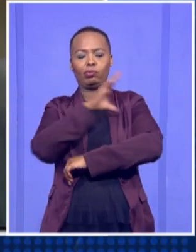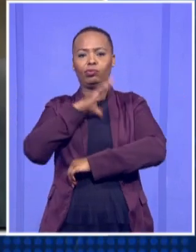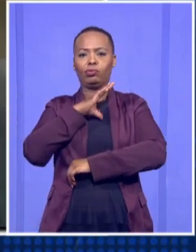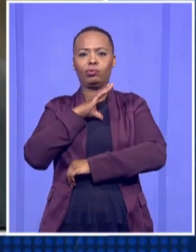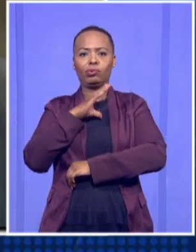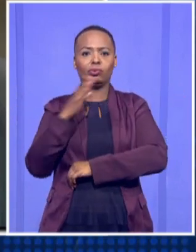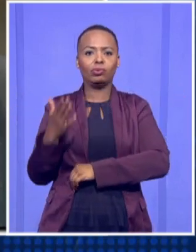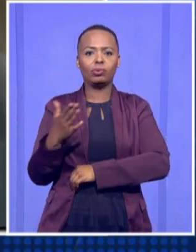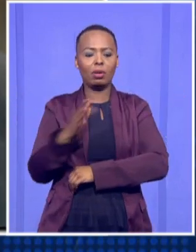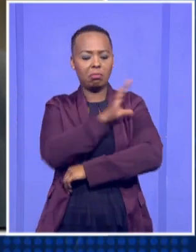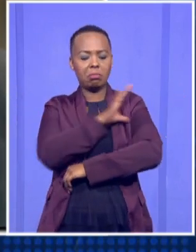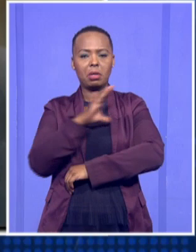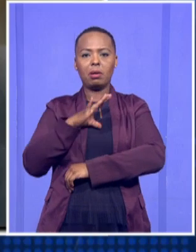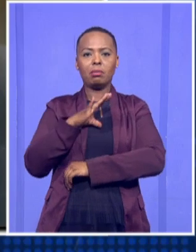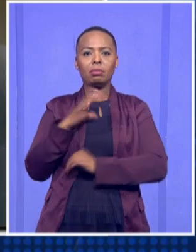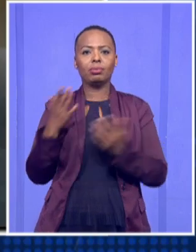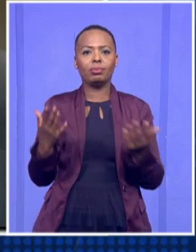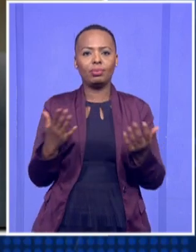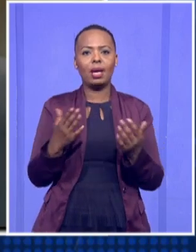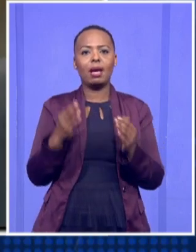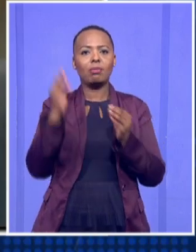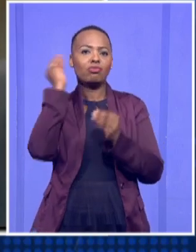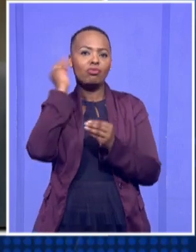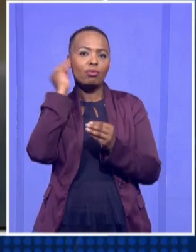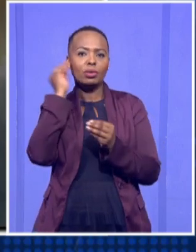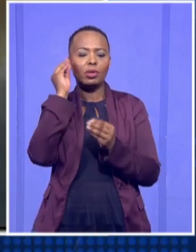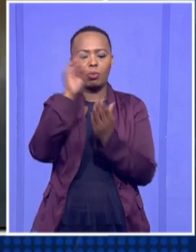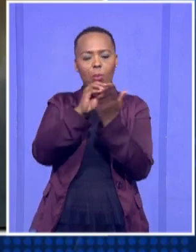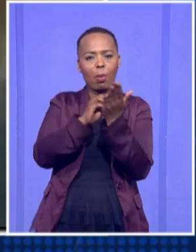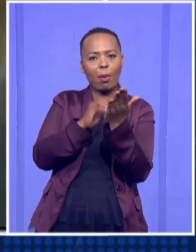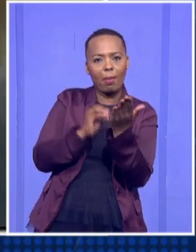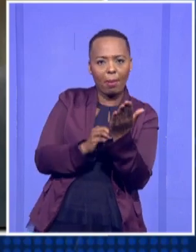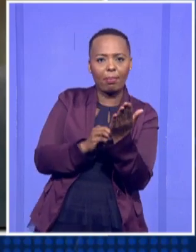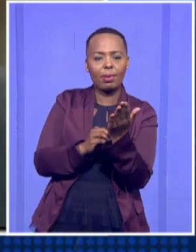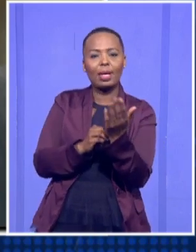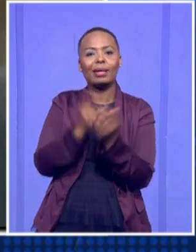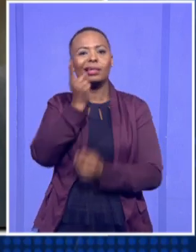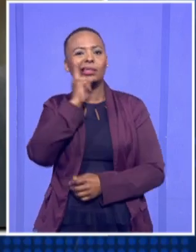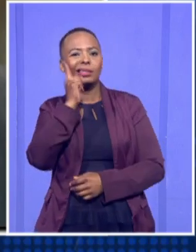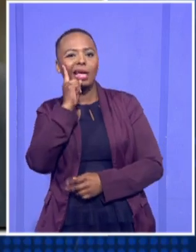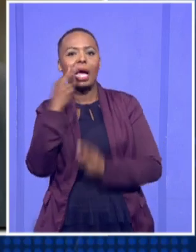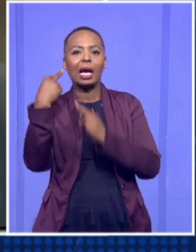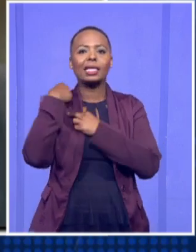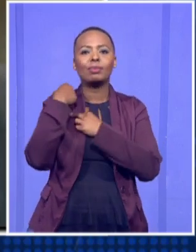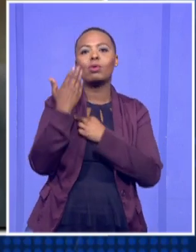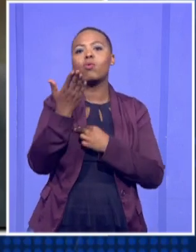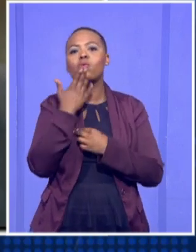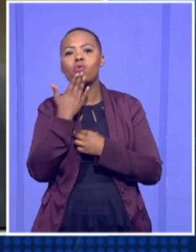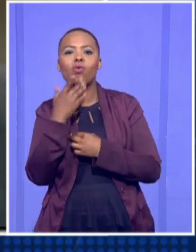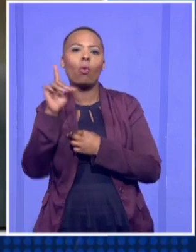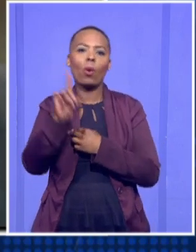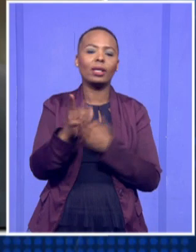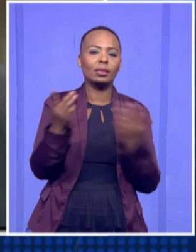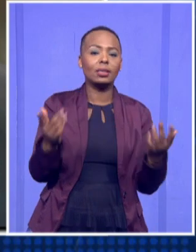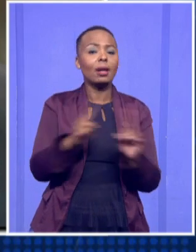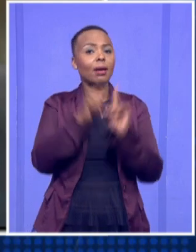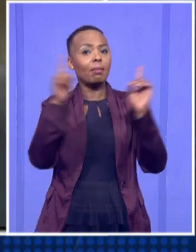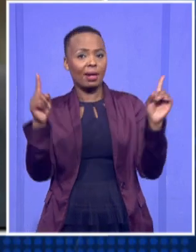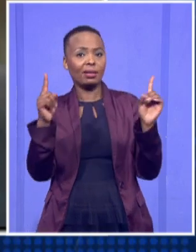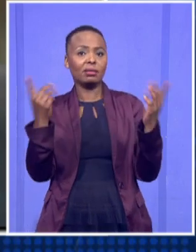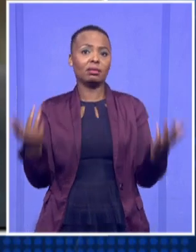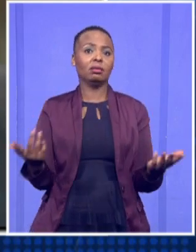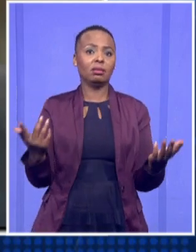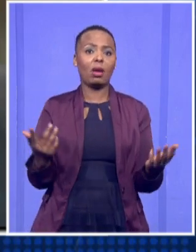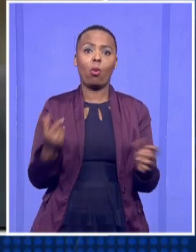of getting that database together to see who's responsible for what. But then again,